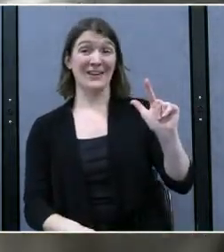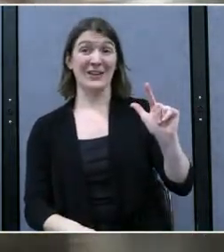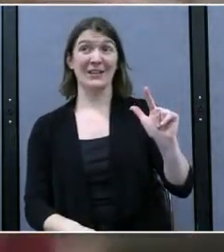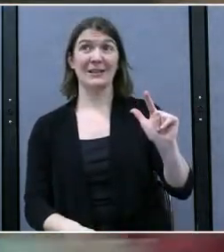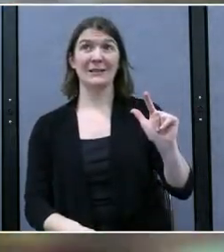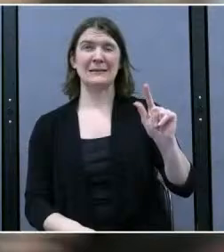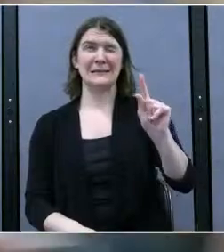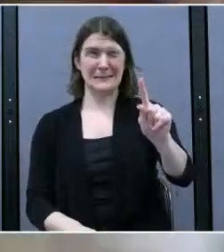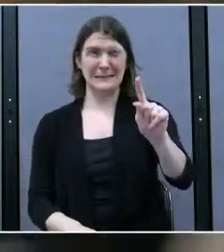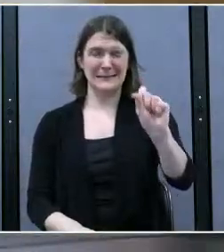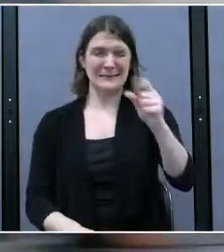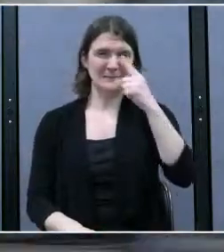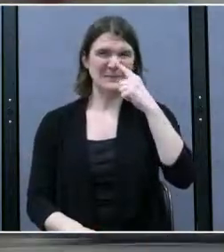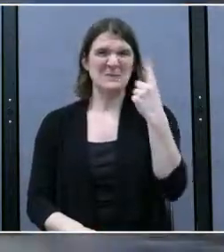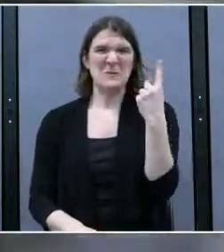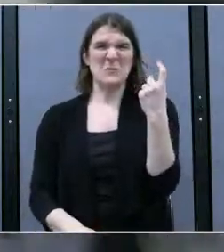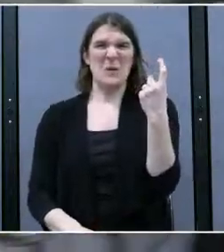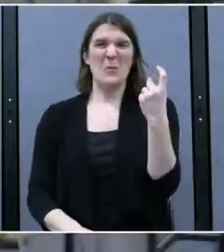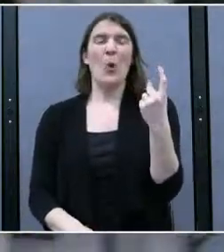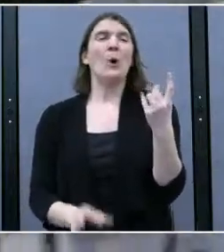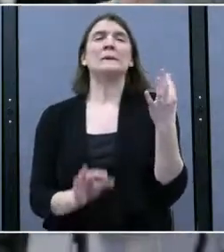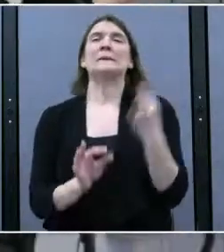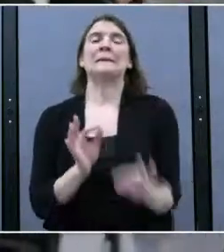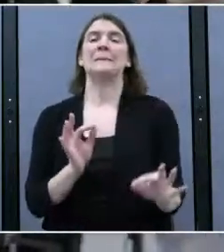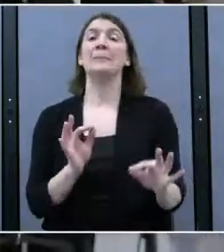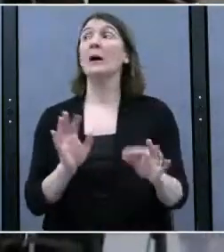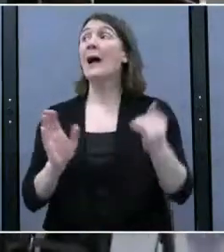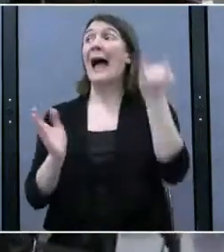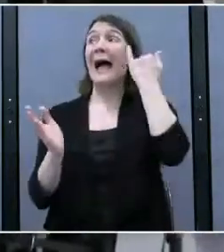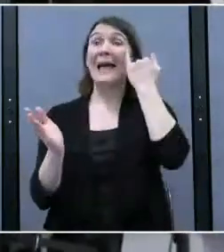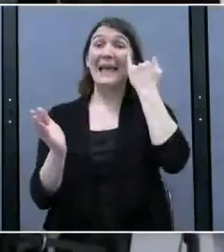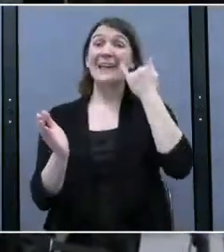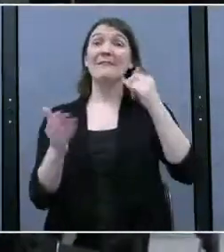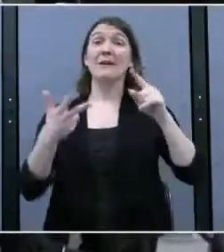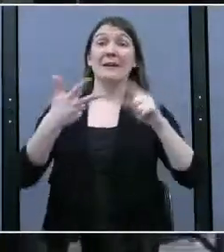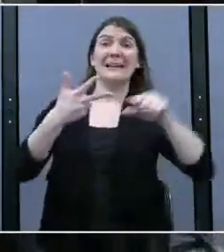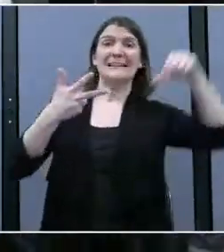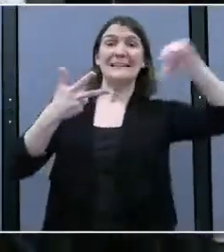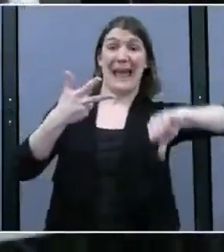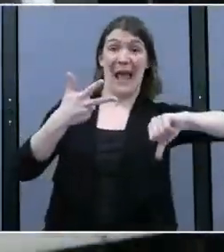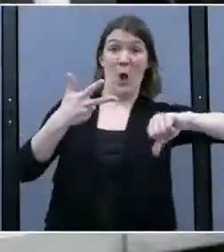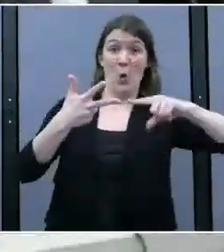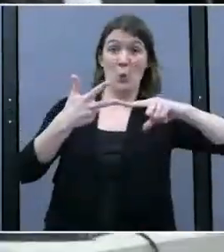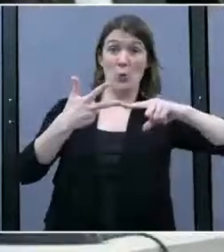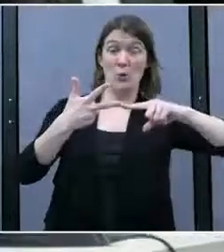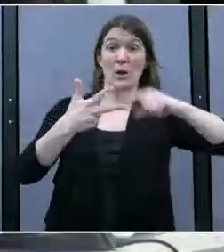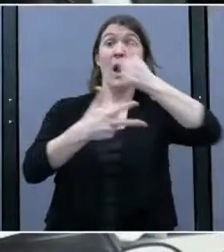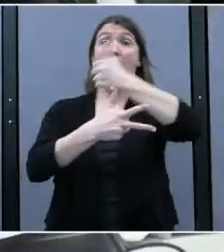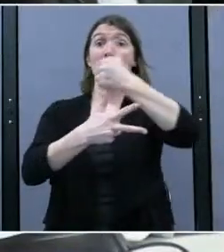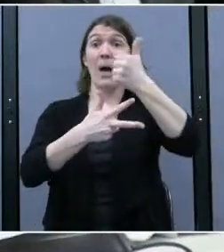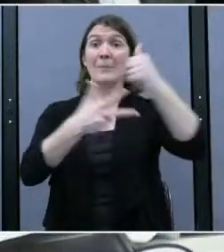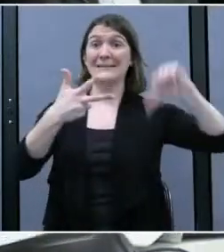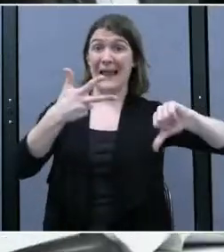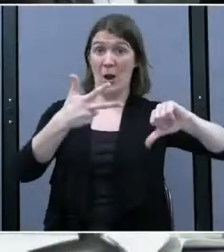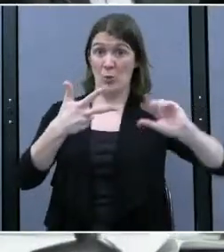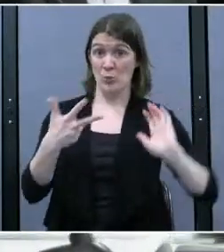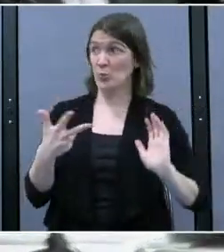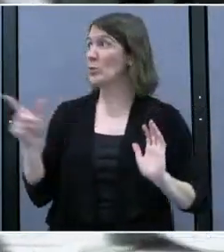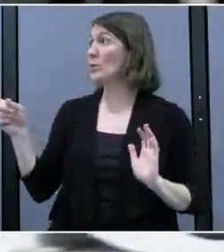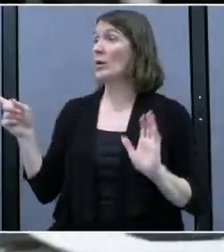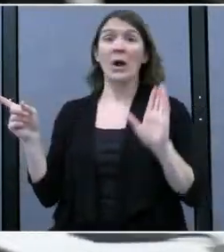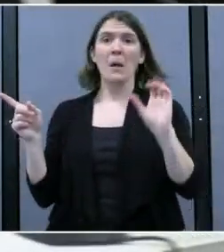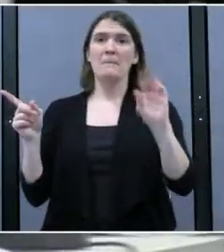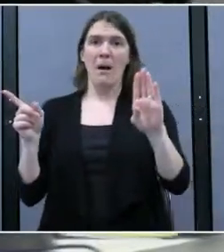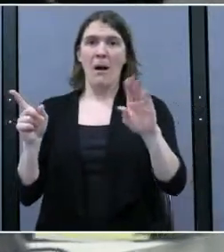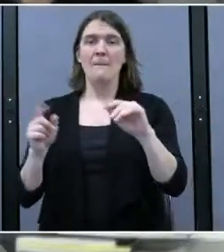say one very clear, simple layperson's thing. That's if it gets voted down, right? Bob, you want to? That's